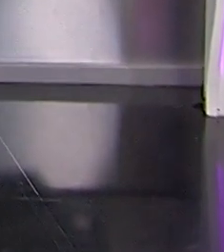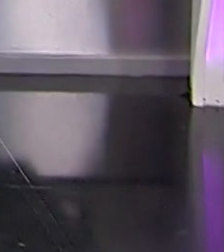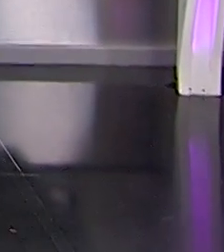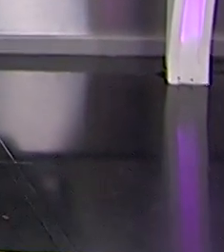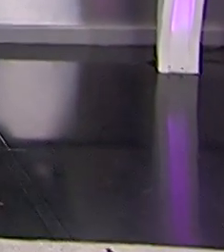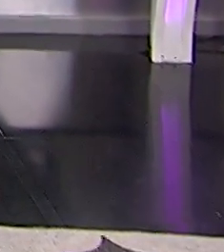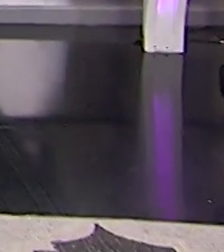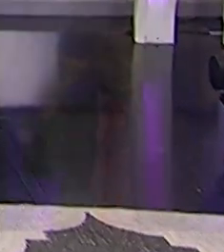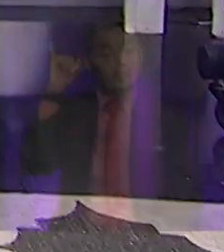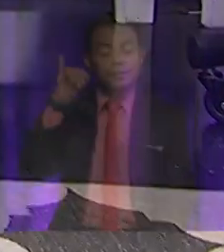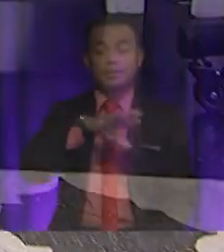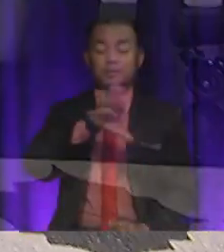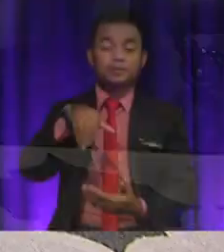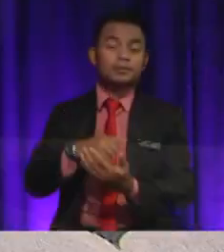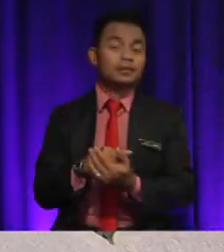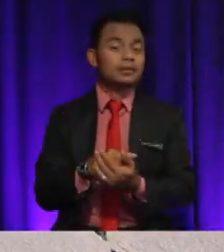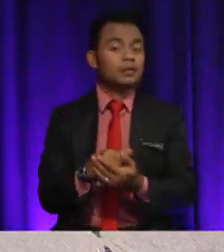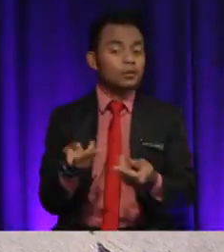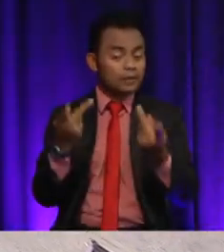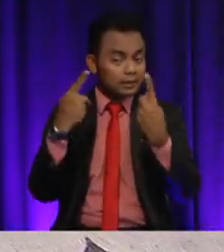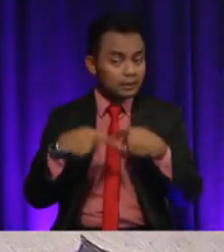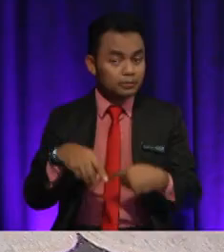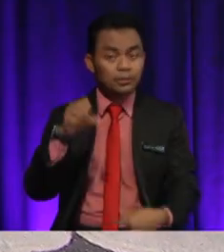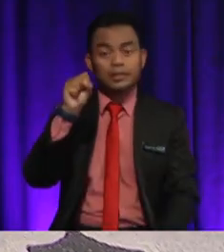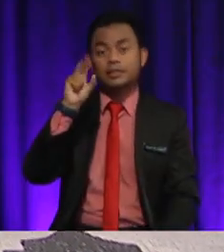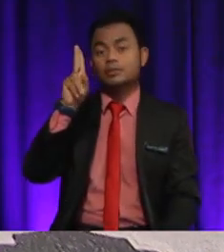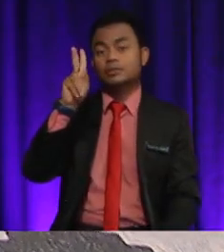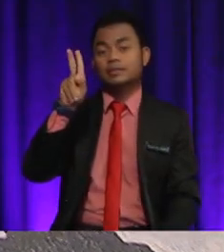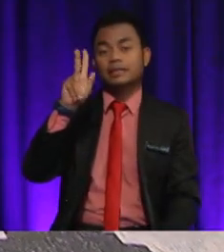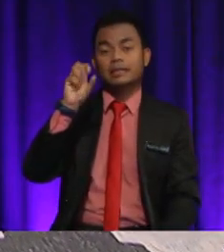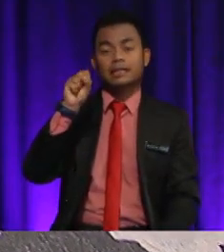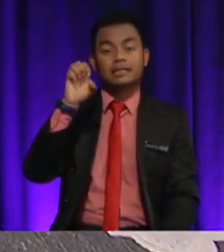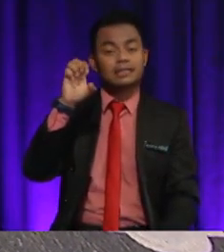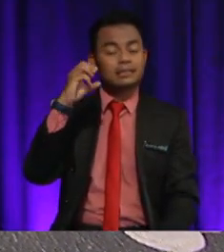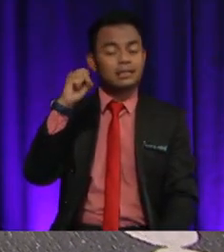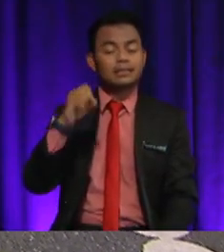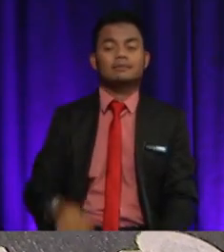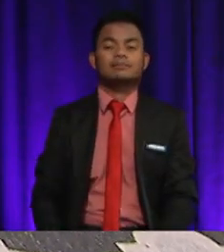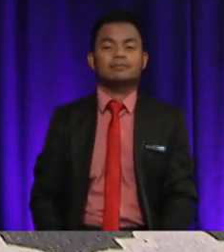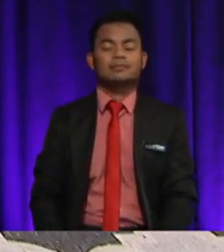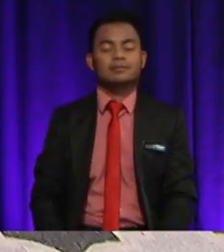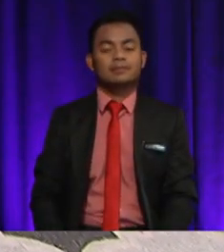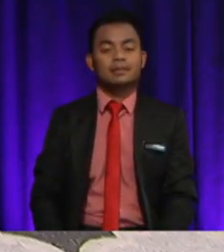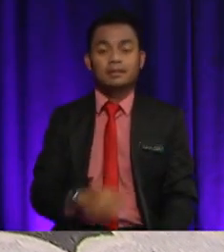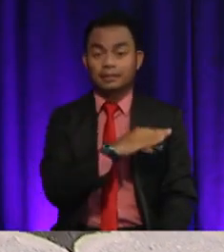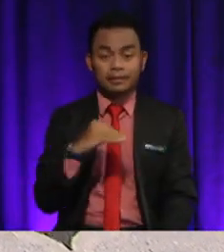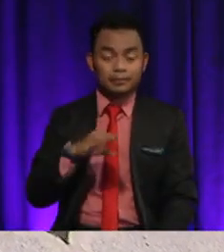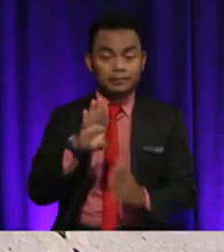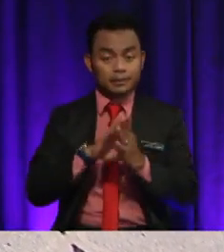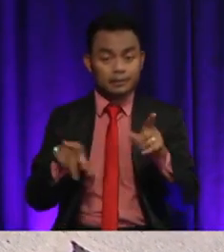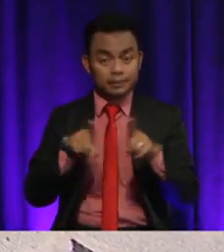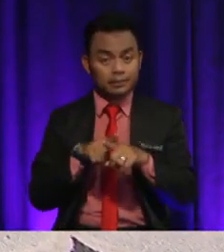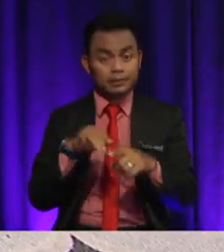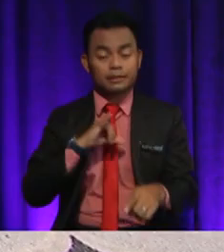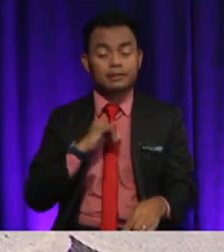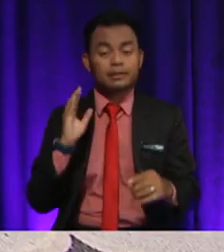Hey everyone, welcome to Sukses SPM 2022 with me Chris MJ, and today we will be focusing